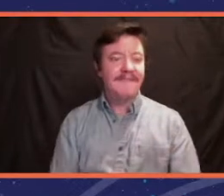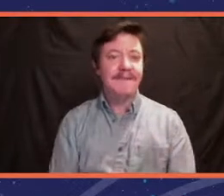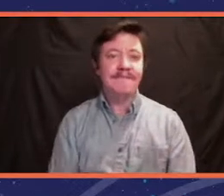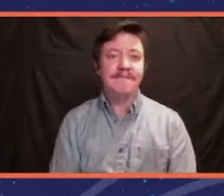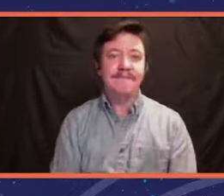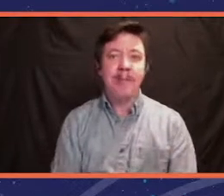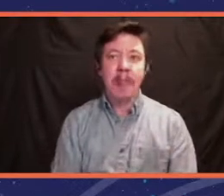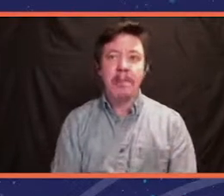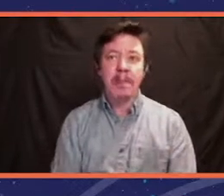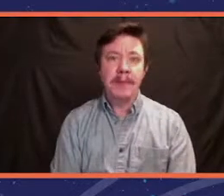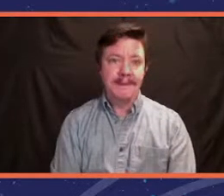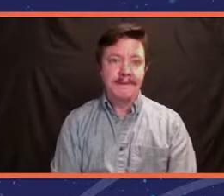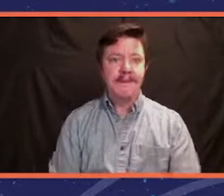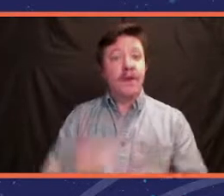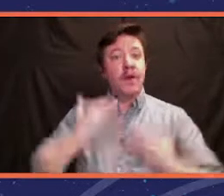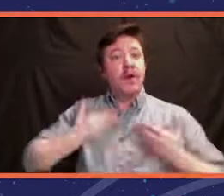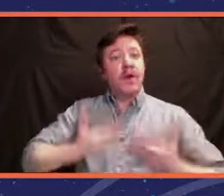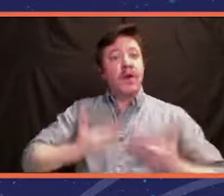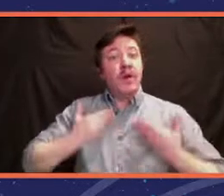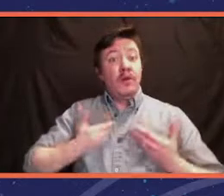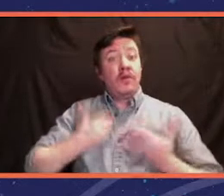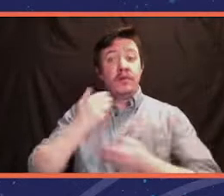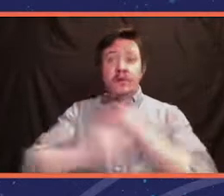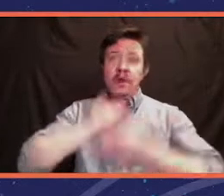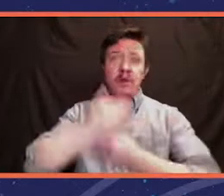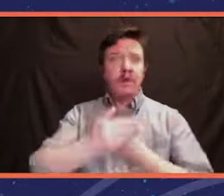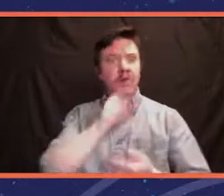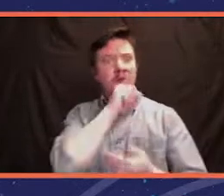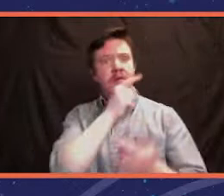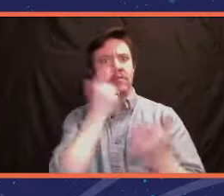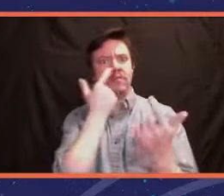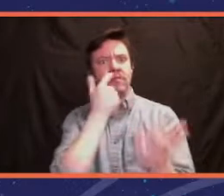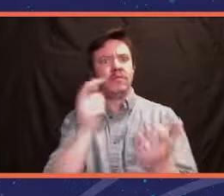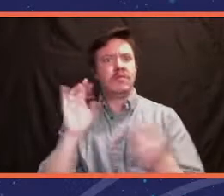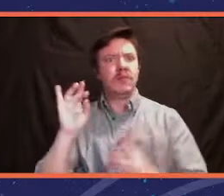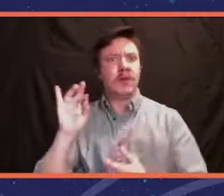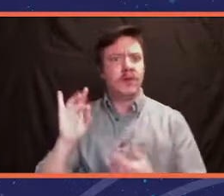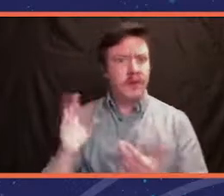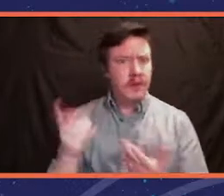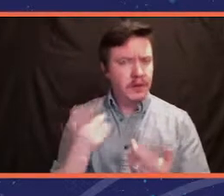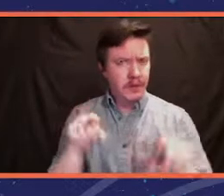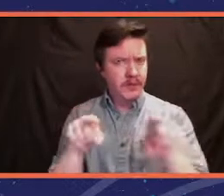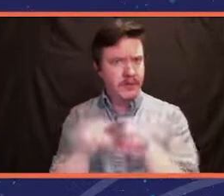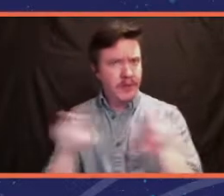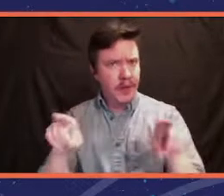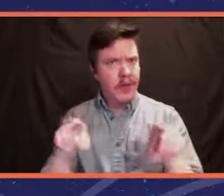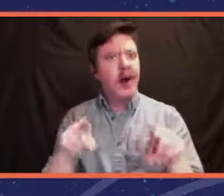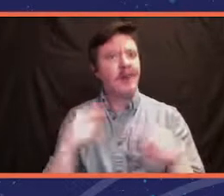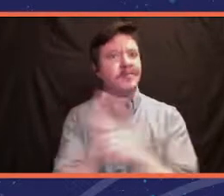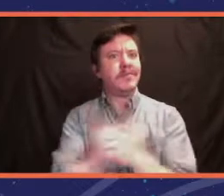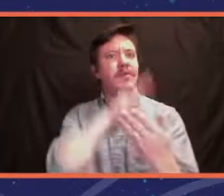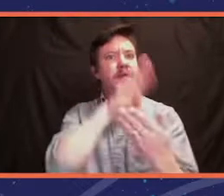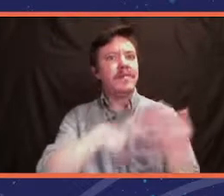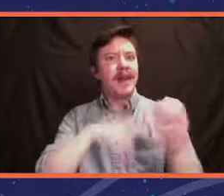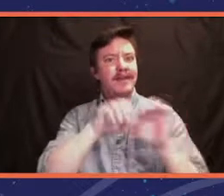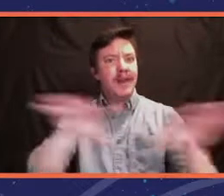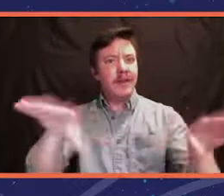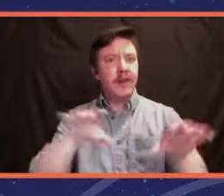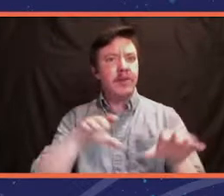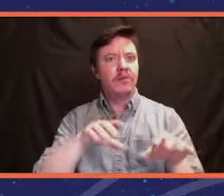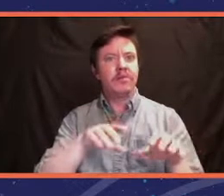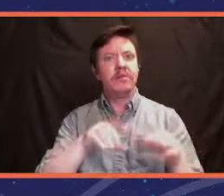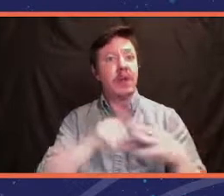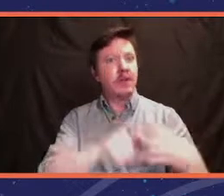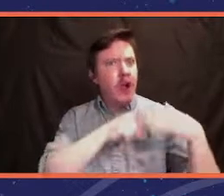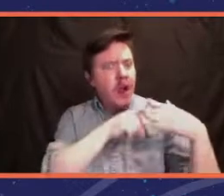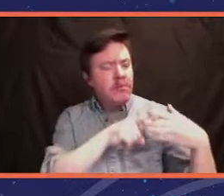For me, the process was really interesting because I also went off the manifesto and then it just became one thing because I